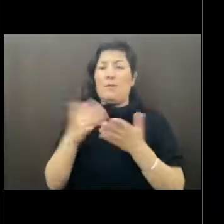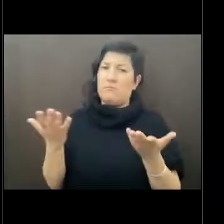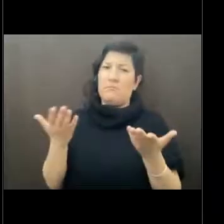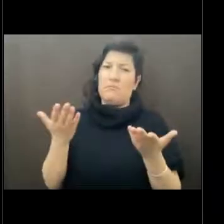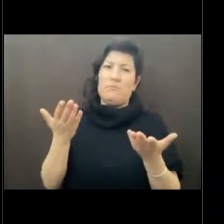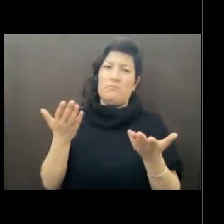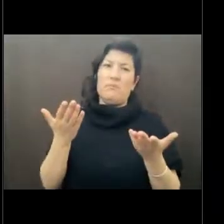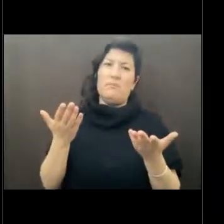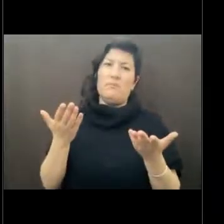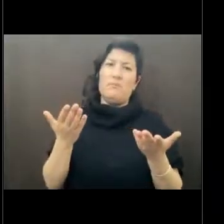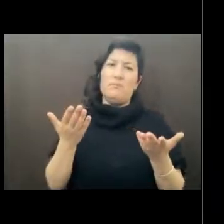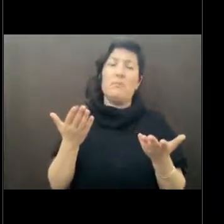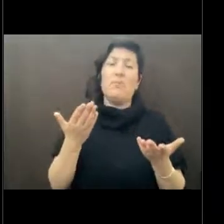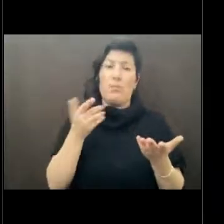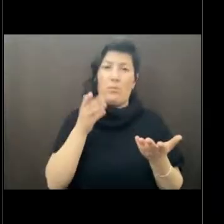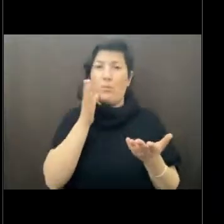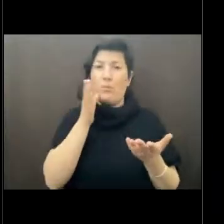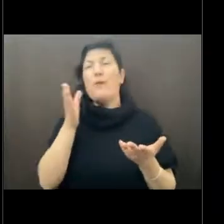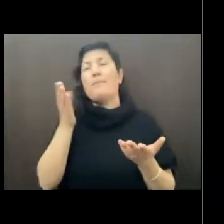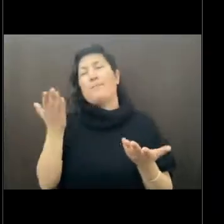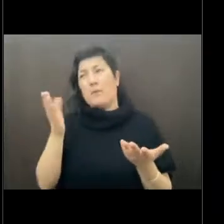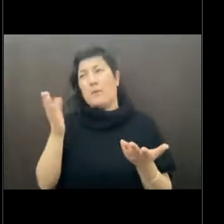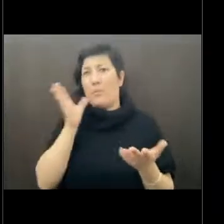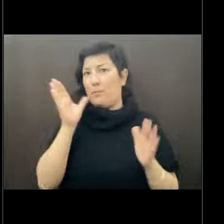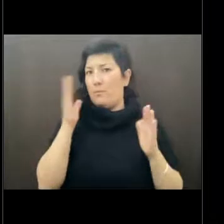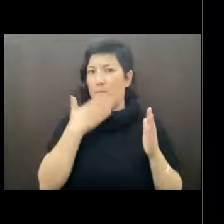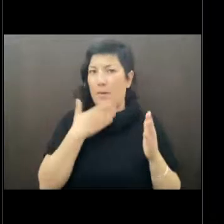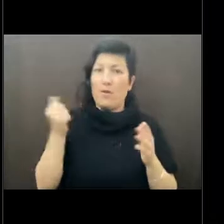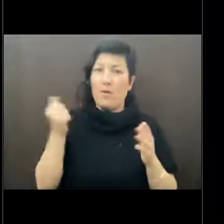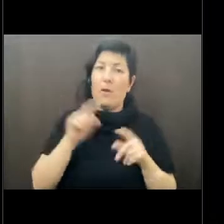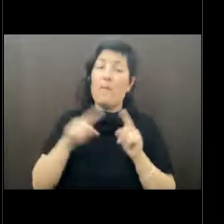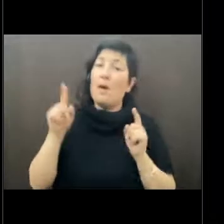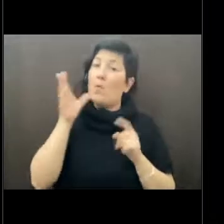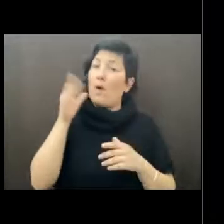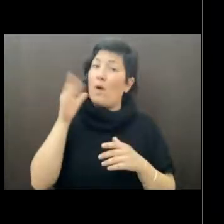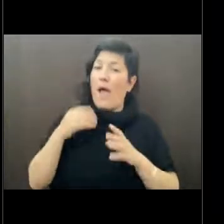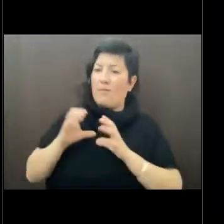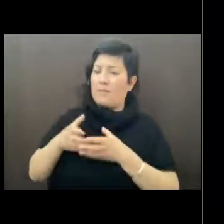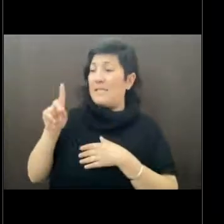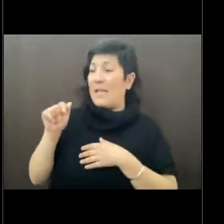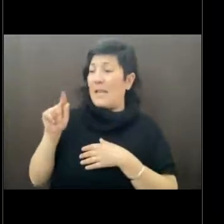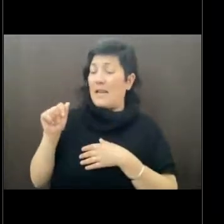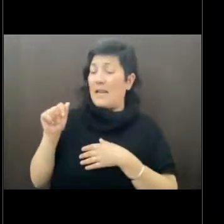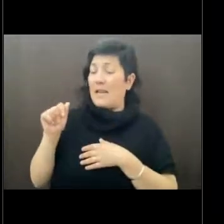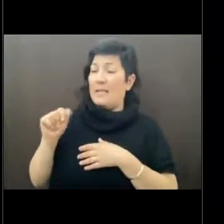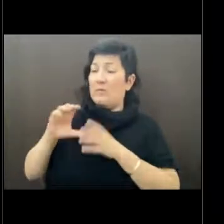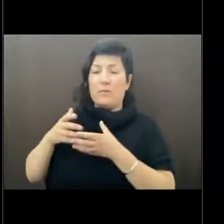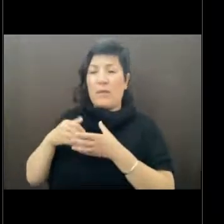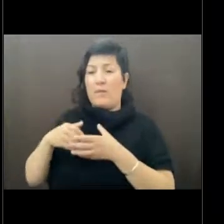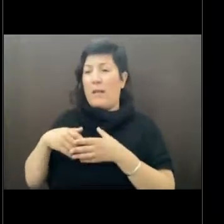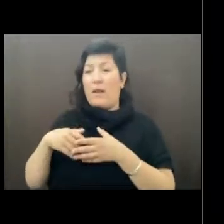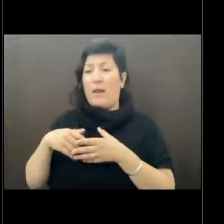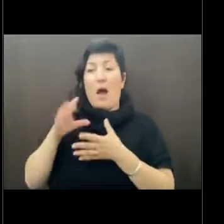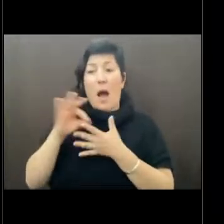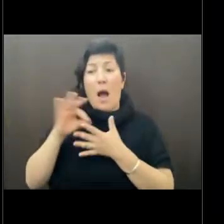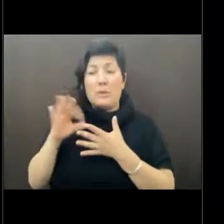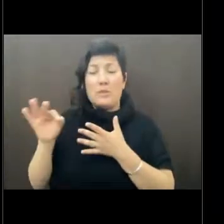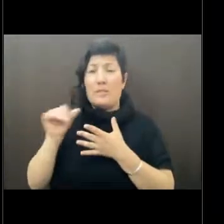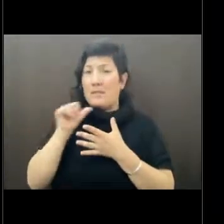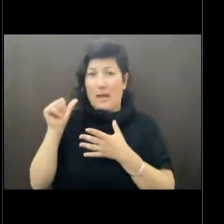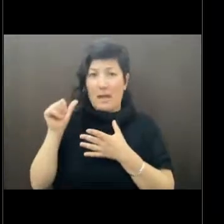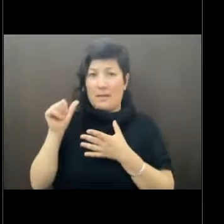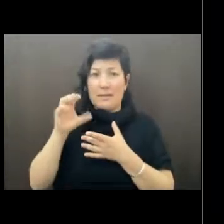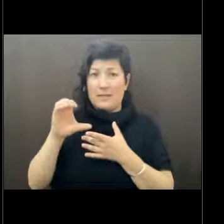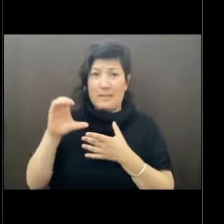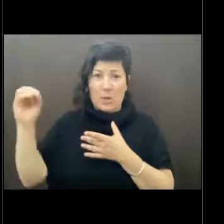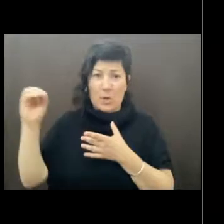there are exceptions and we want to do something else, but they should be truly exceptional. We shouldn't just do it because we want to. There must be a